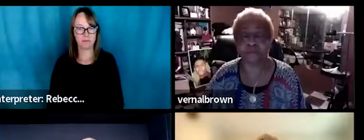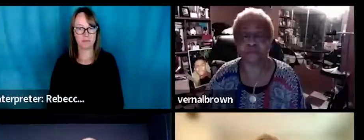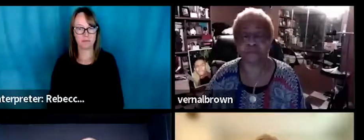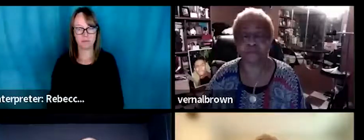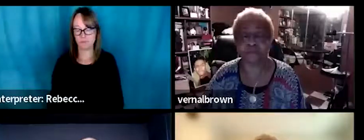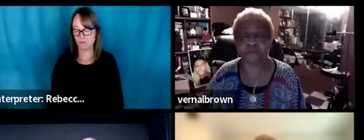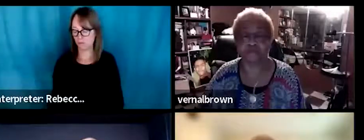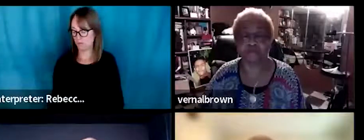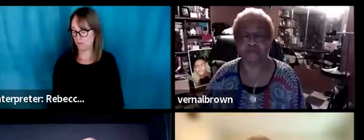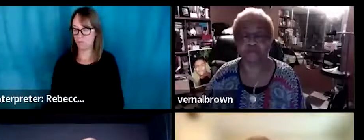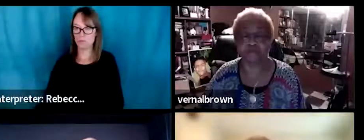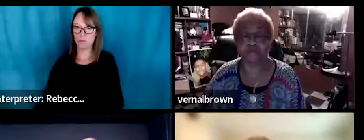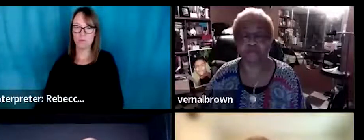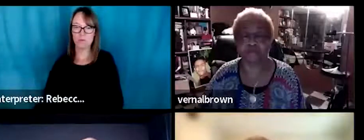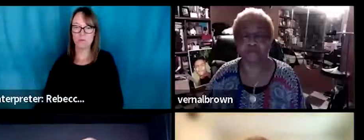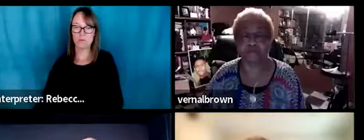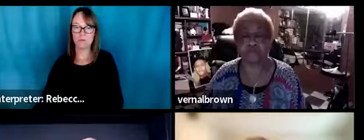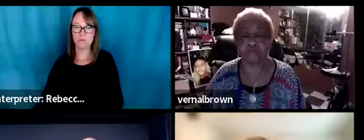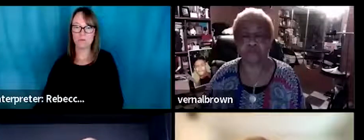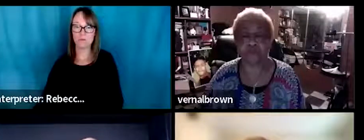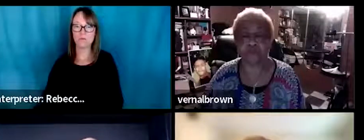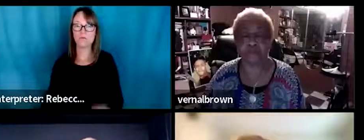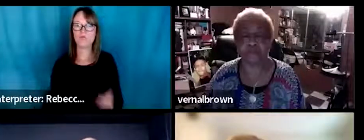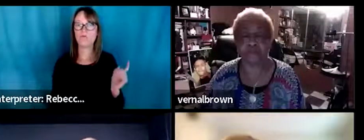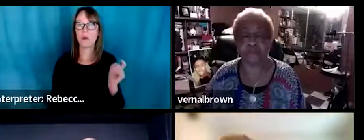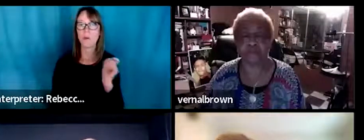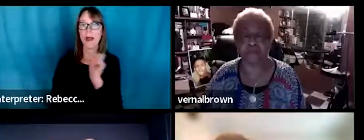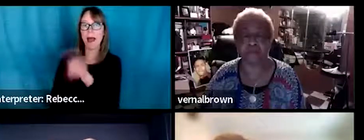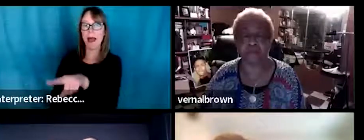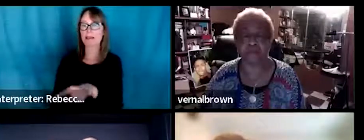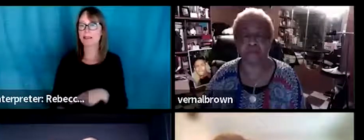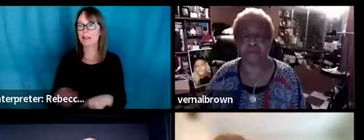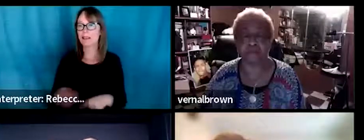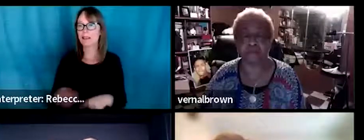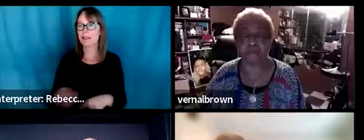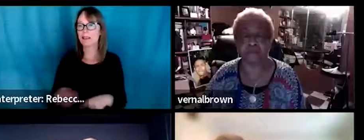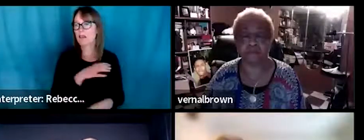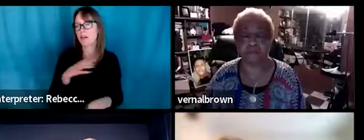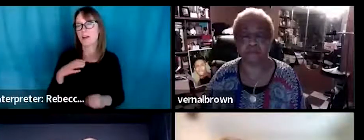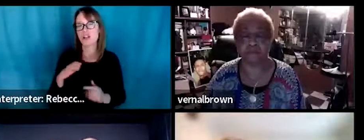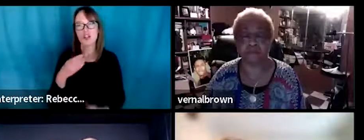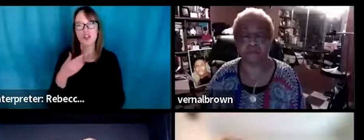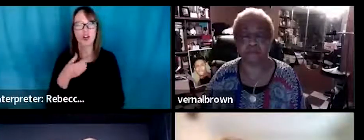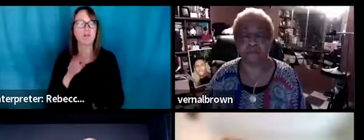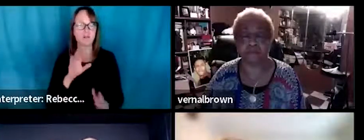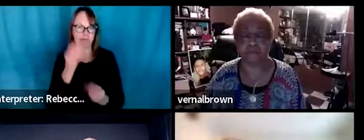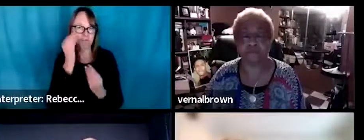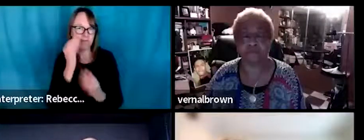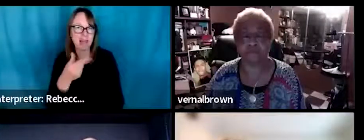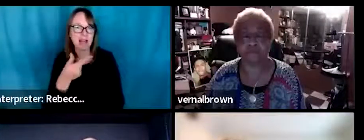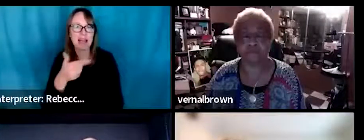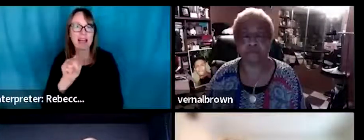Commissioner Gladney, can we operate under this scenario? Yes, we certainly can, with no changes at all.